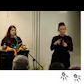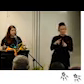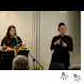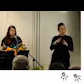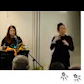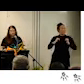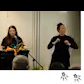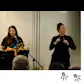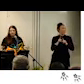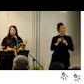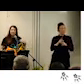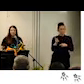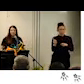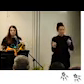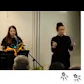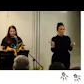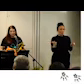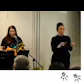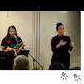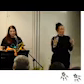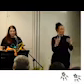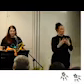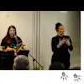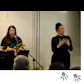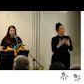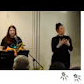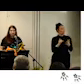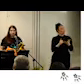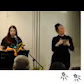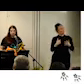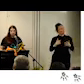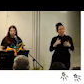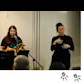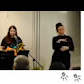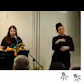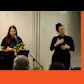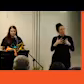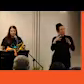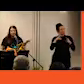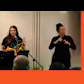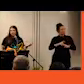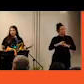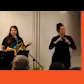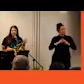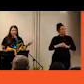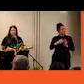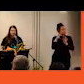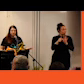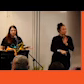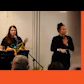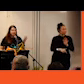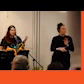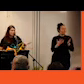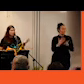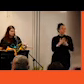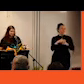autism like we see it in people. And behavior is my particular area of interest, and I study social behavior in mice. And I know I'm going to get this